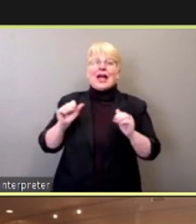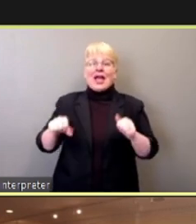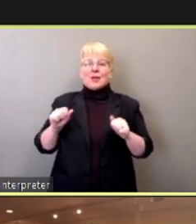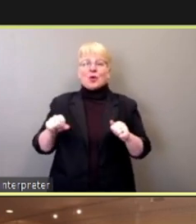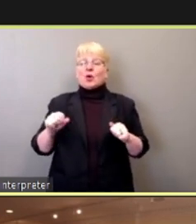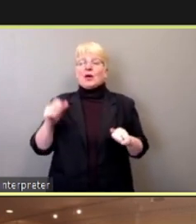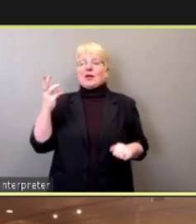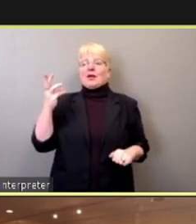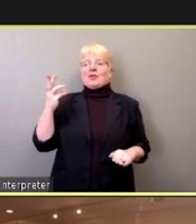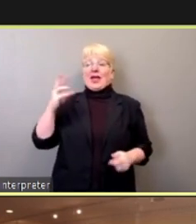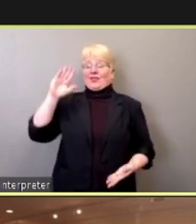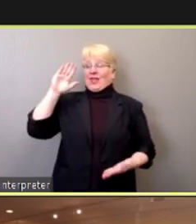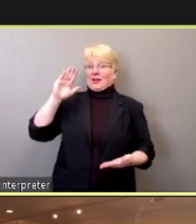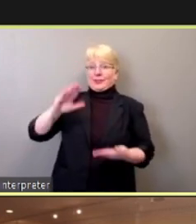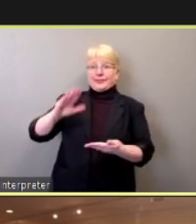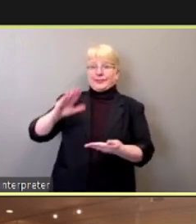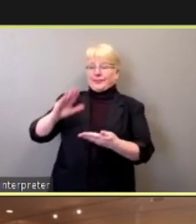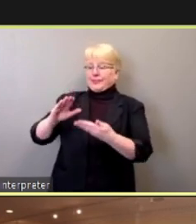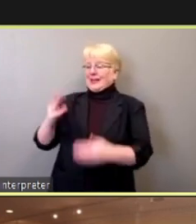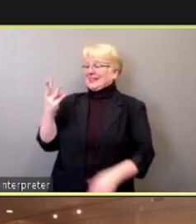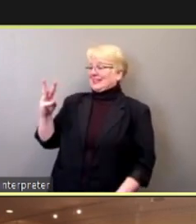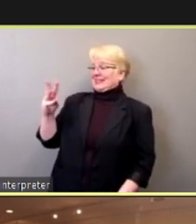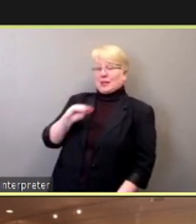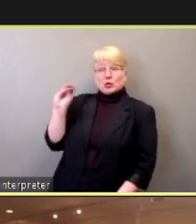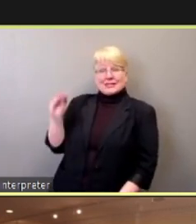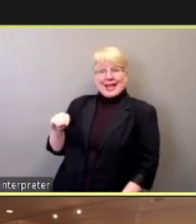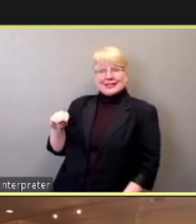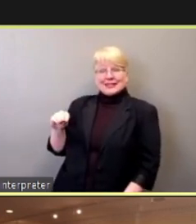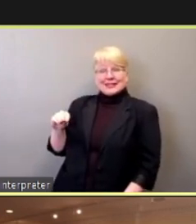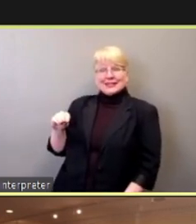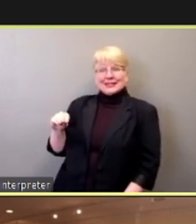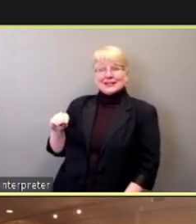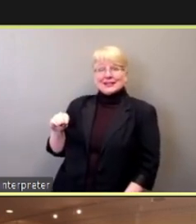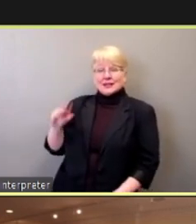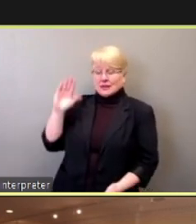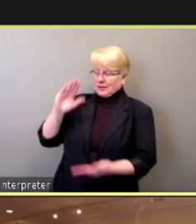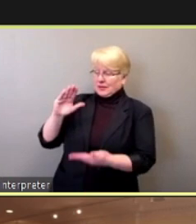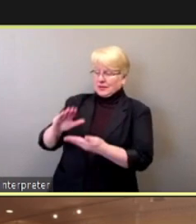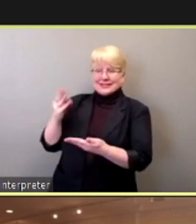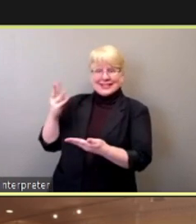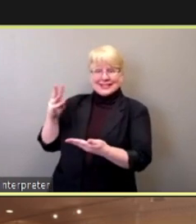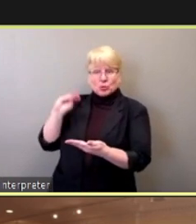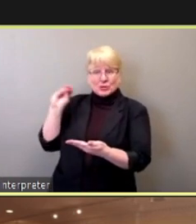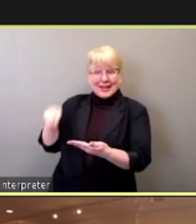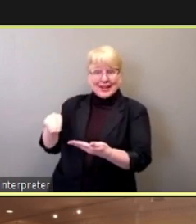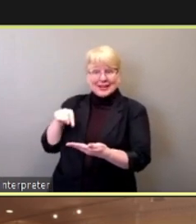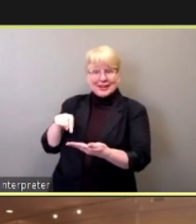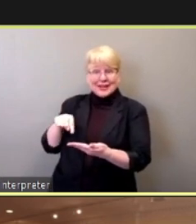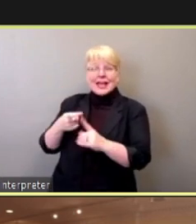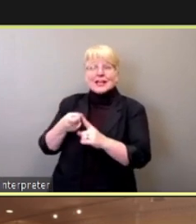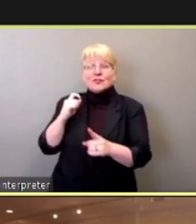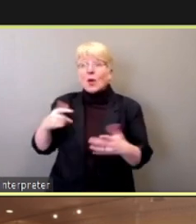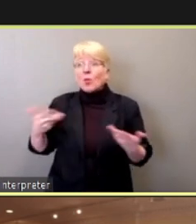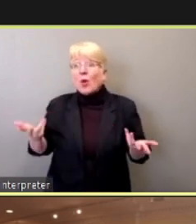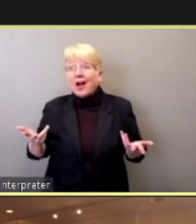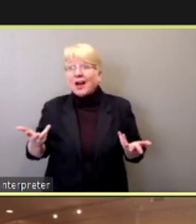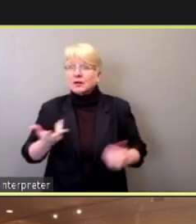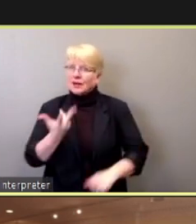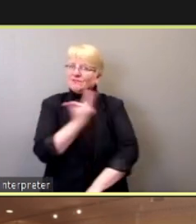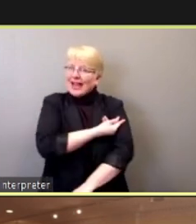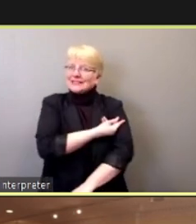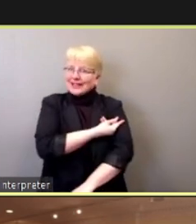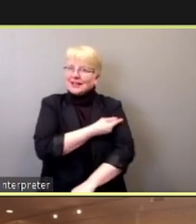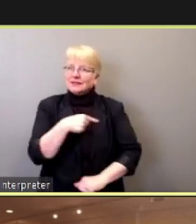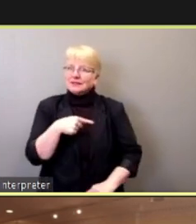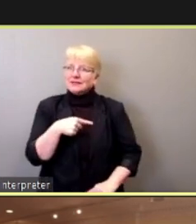the decrease we've seen in cases, 16%, we've seen a 16% decrease in cases as the result of the vaccine alone. Note that